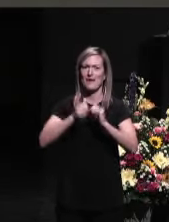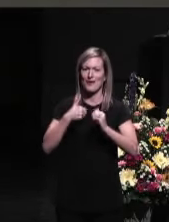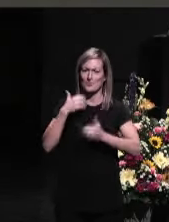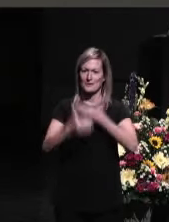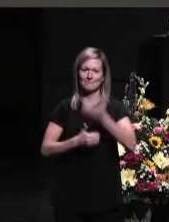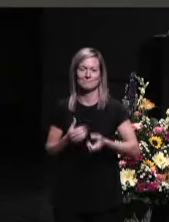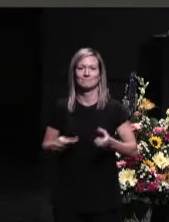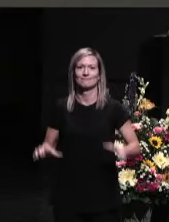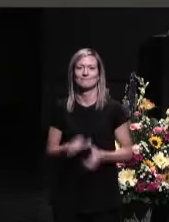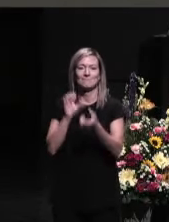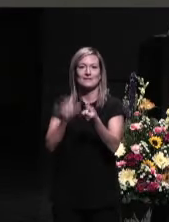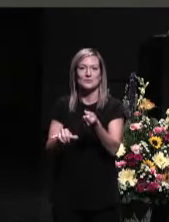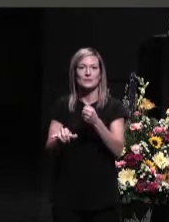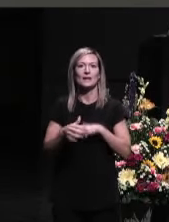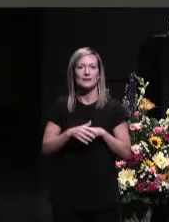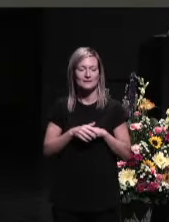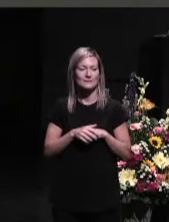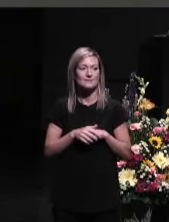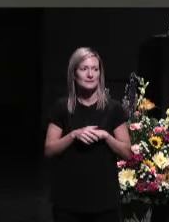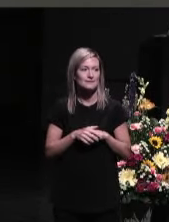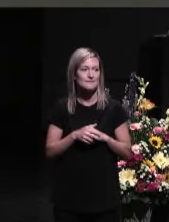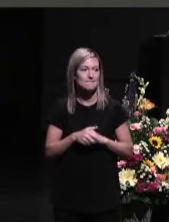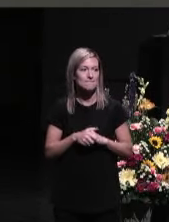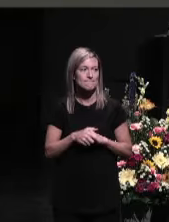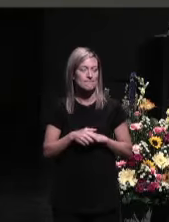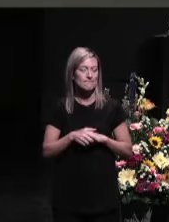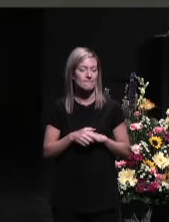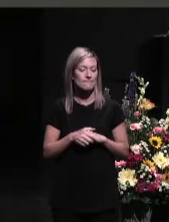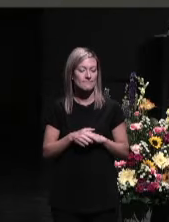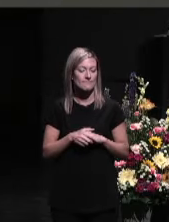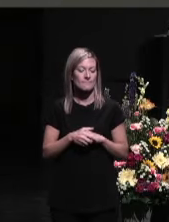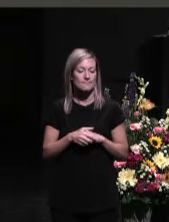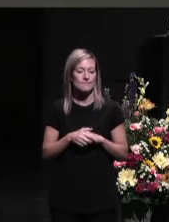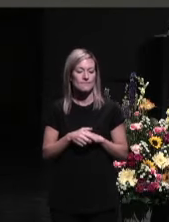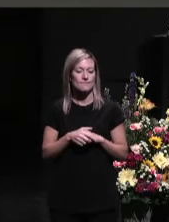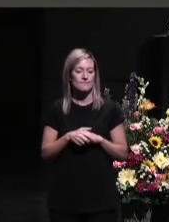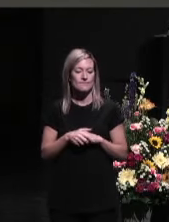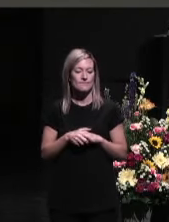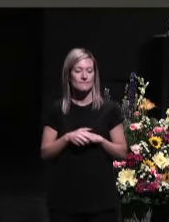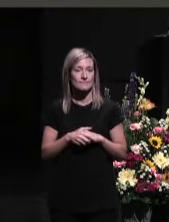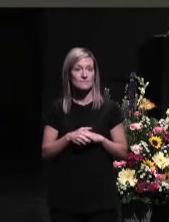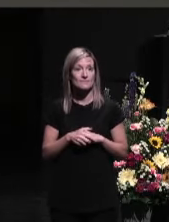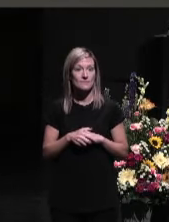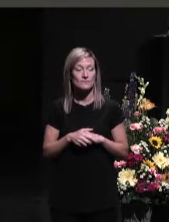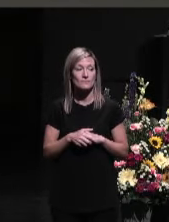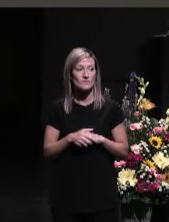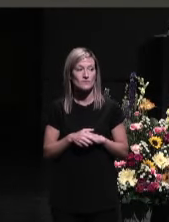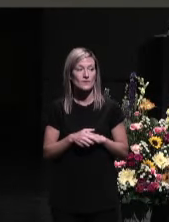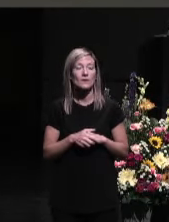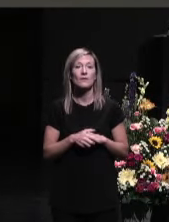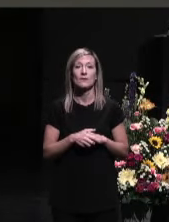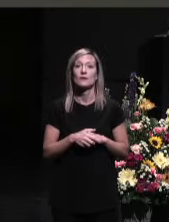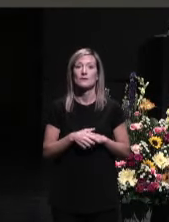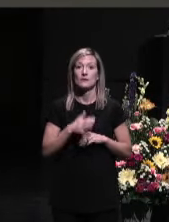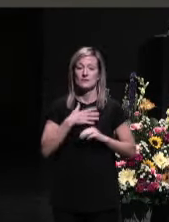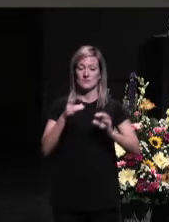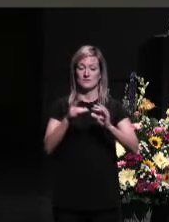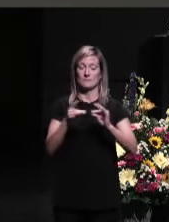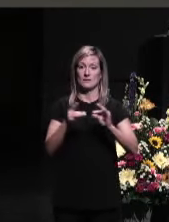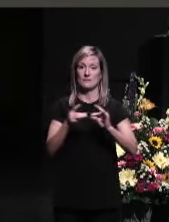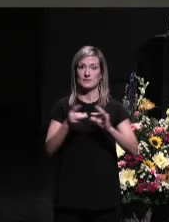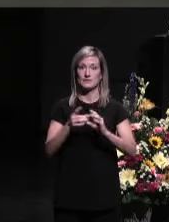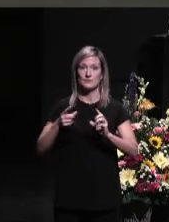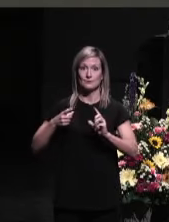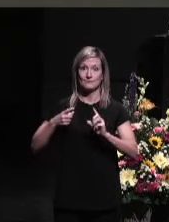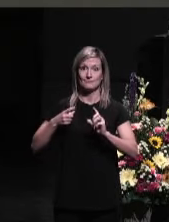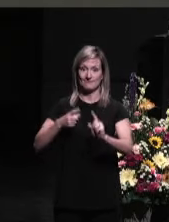also agree, Lane, with the idea that, and what I tried to achieve in this message, again,